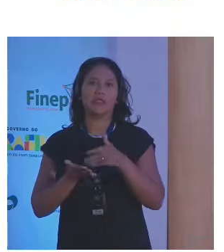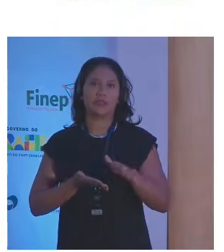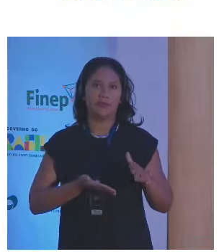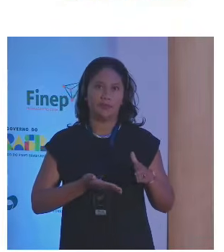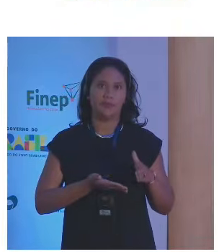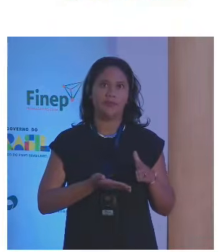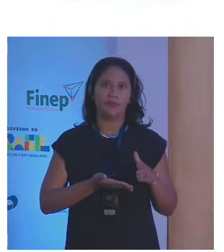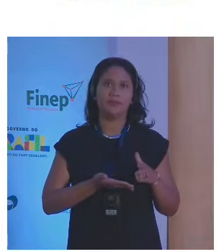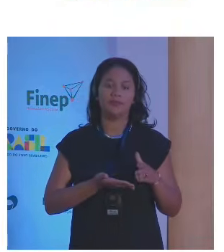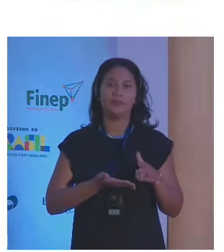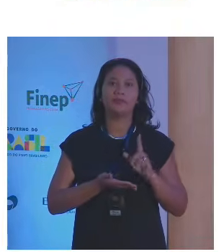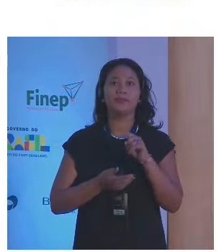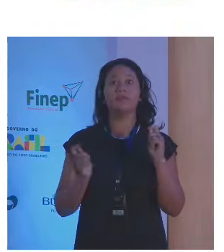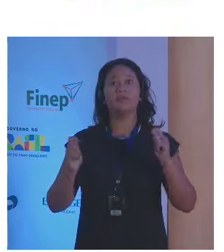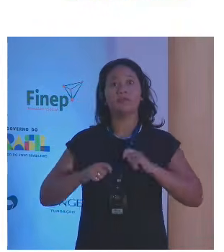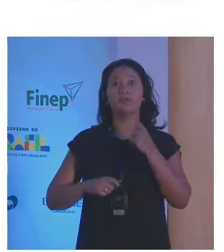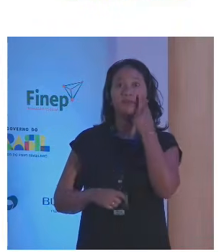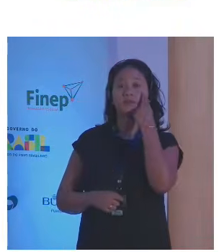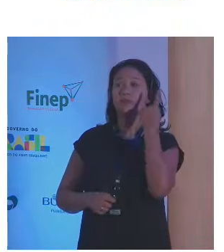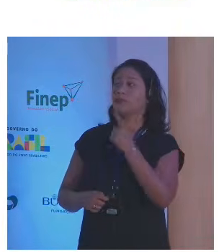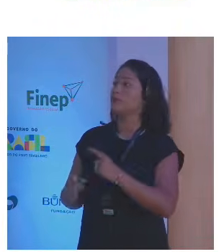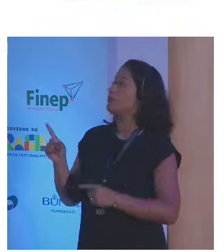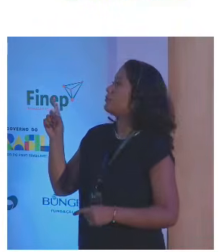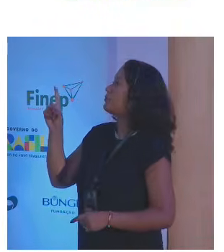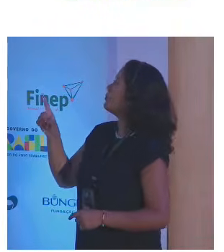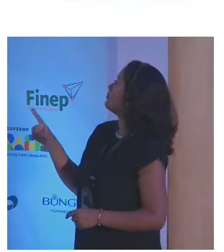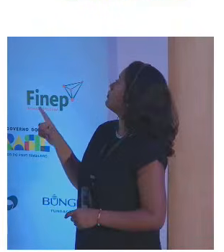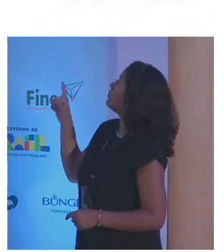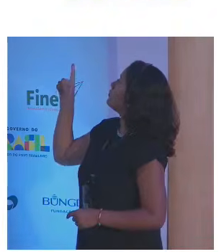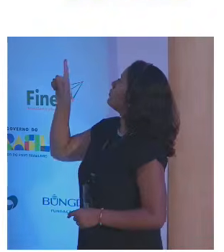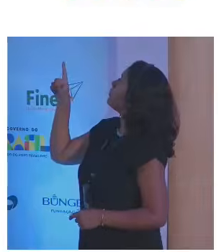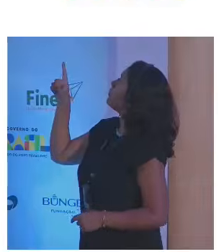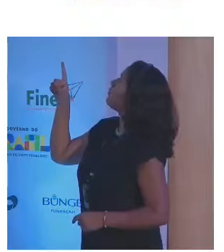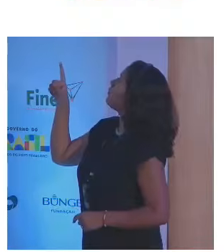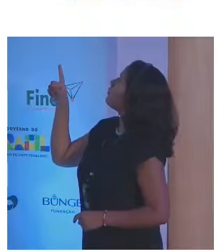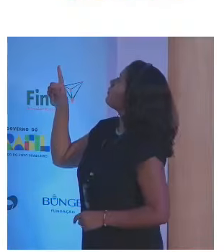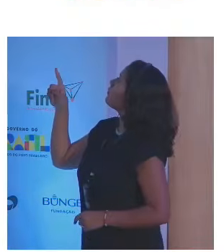waves associated with hurricanes or cyclones.